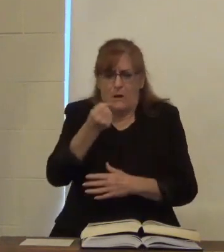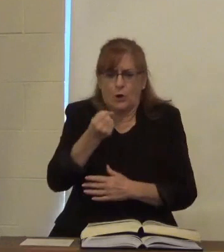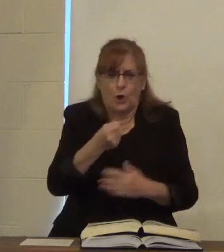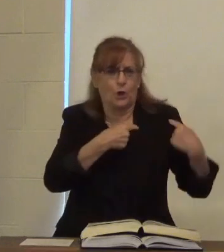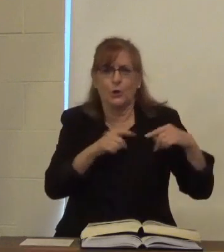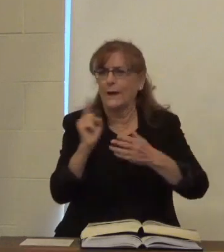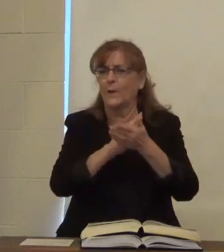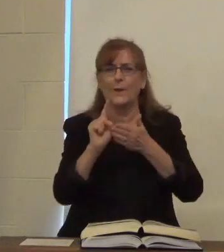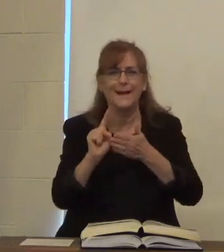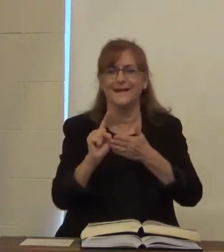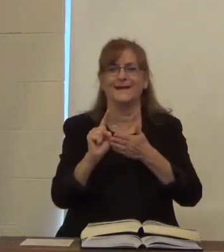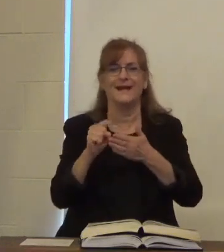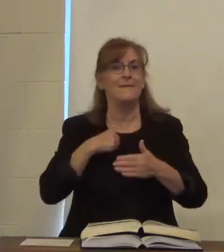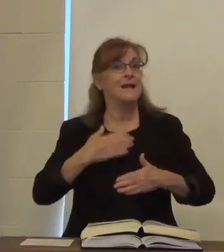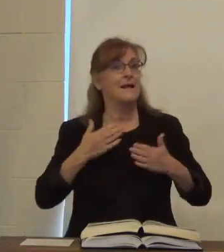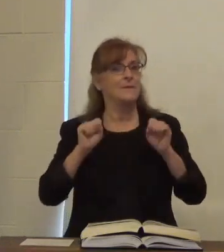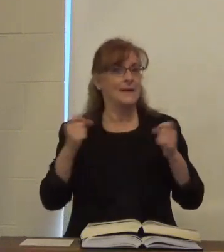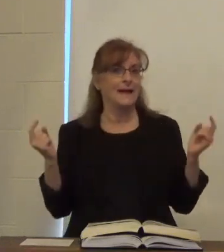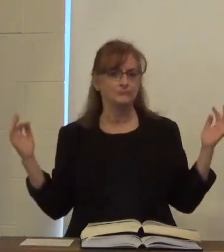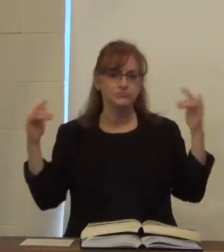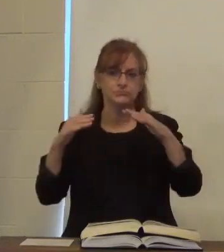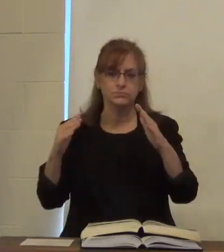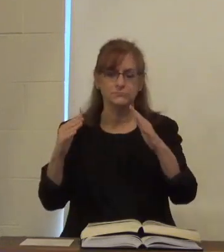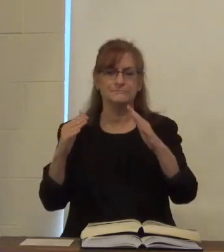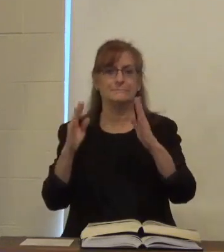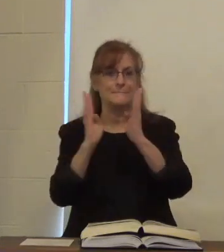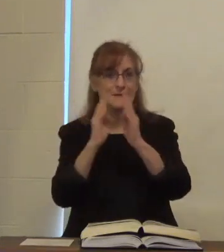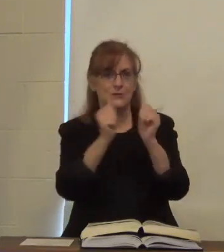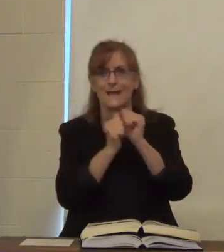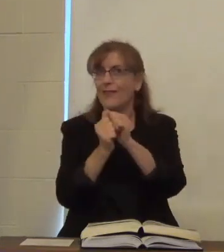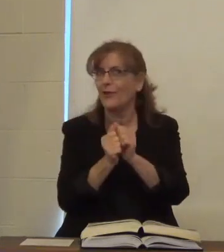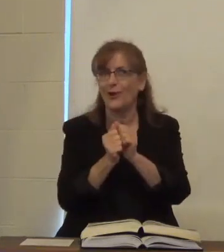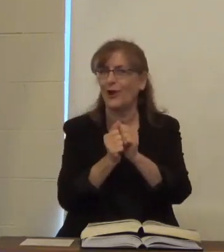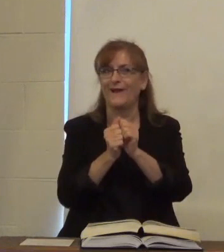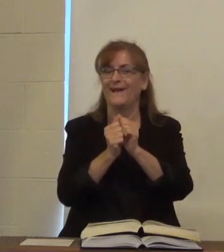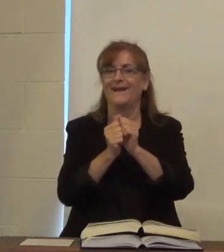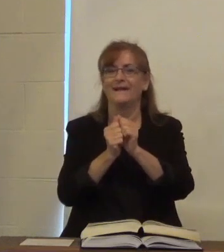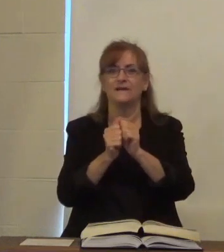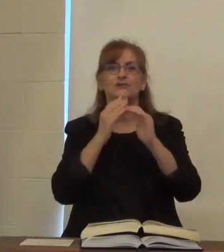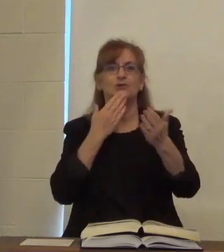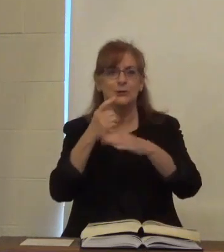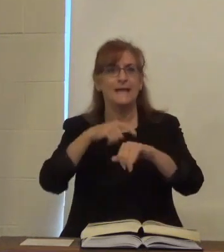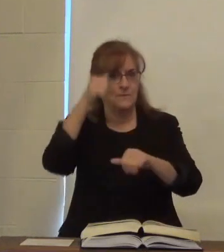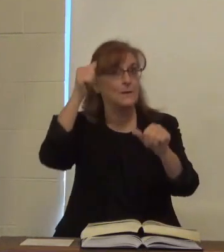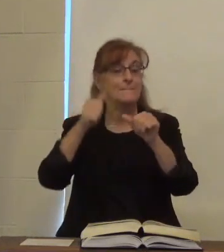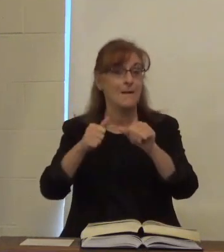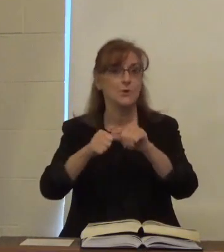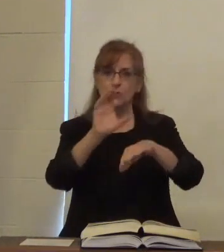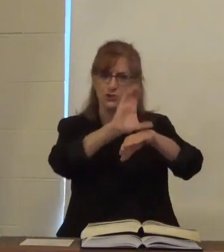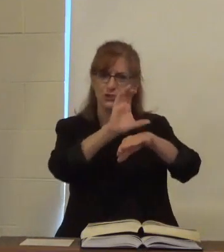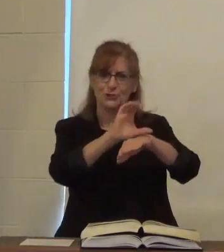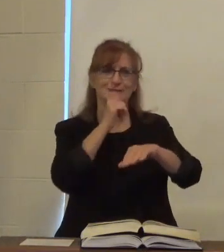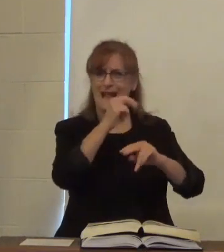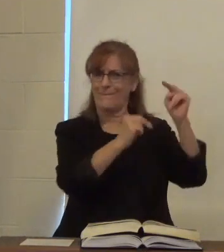week. I'm glad that we can come and meet together. This is a great time to be reminded that the church is